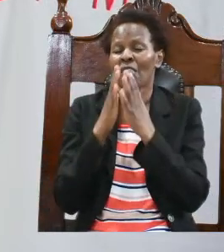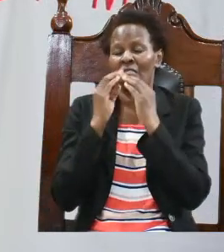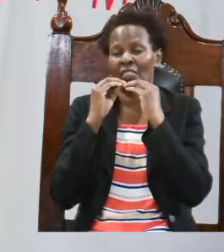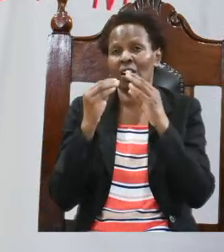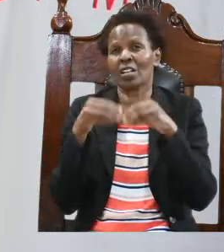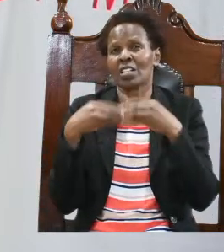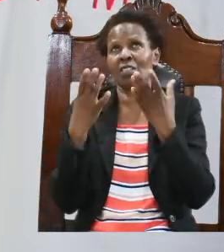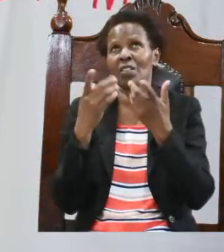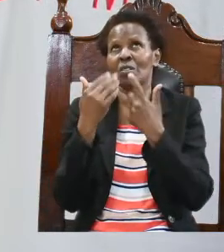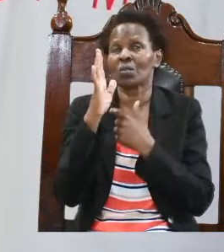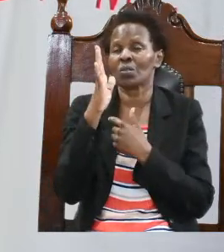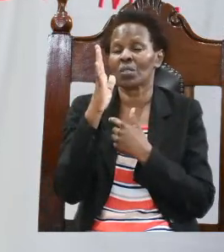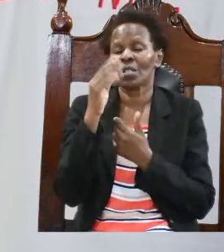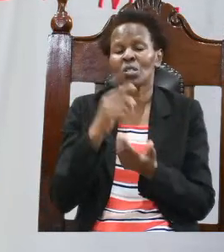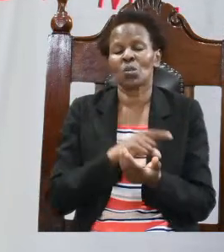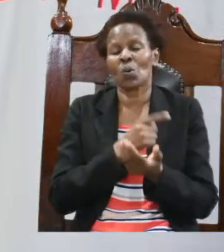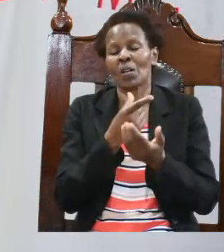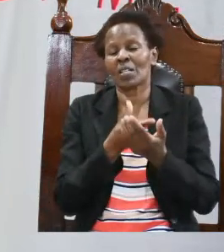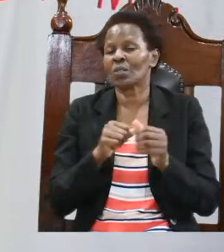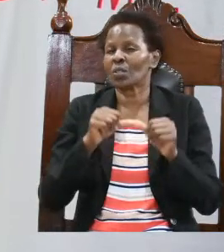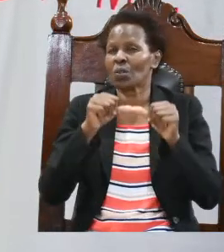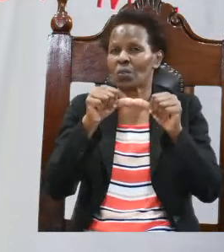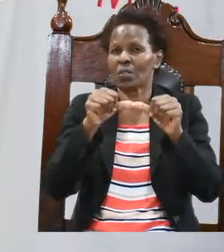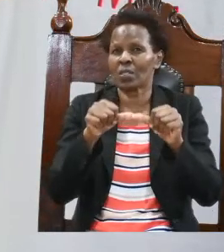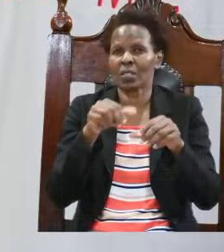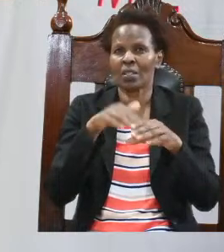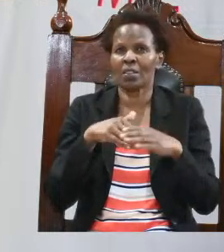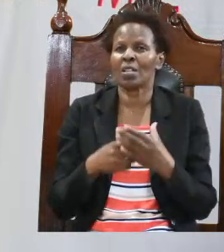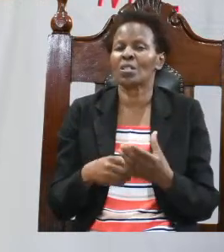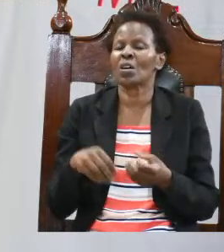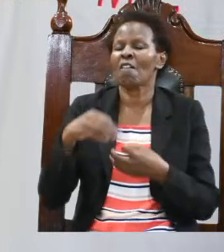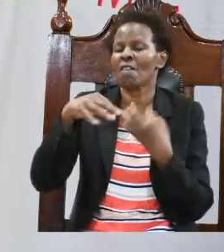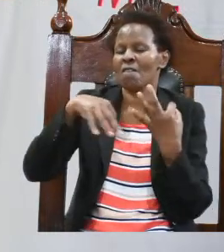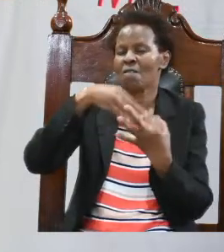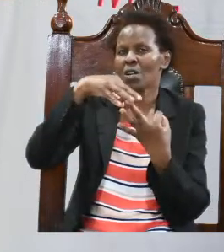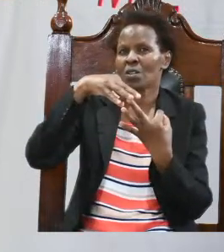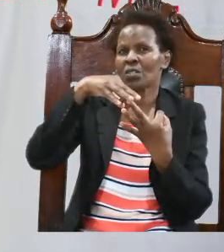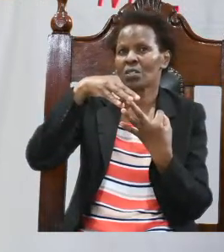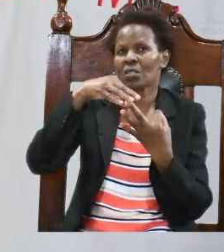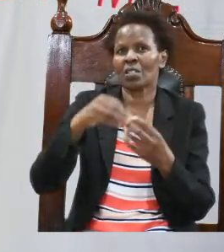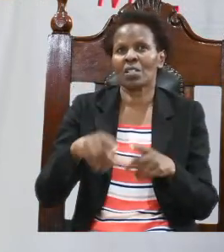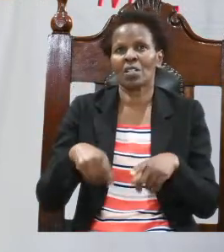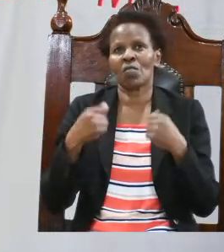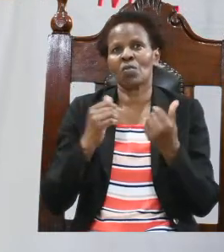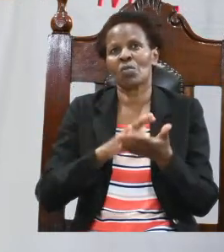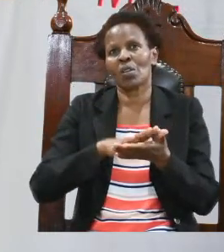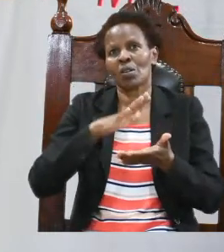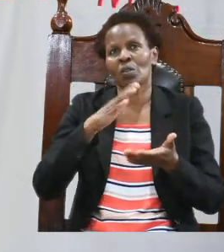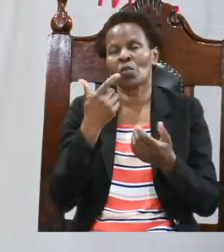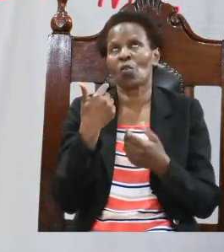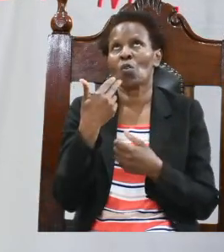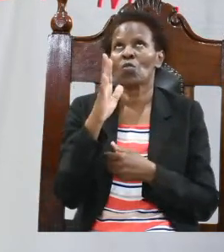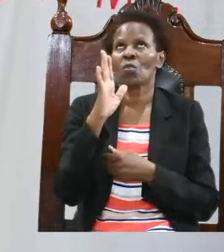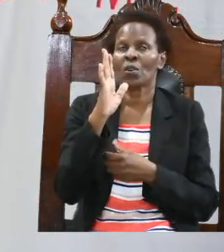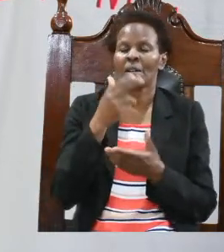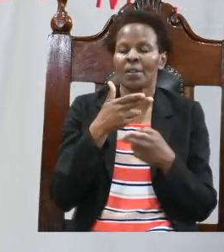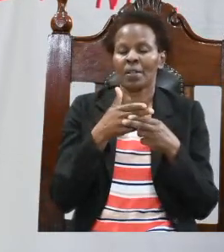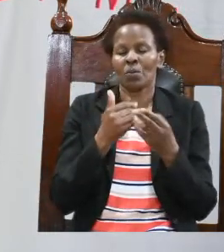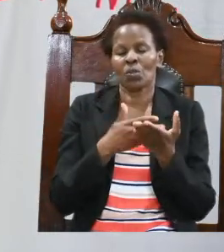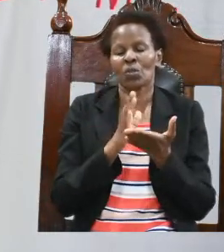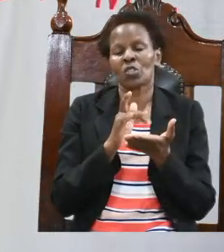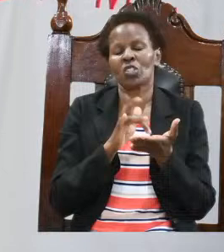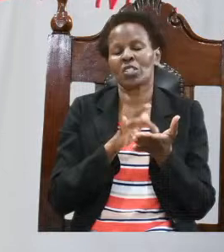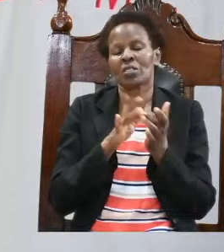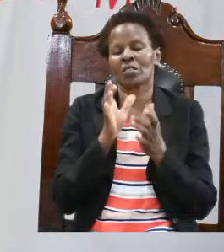thanksgiving, and by your grace, may we continue in this holy fellowship and live to the glory of your name, through Jesus